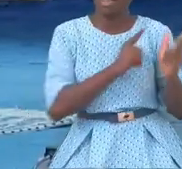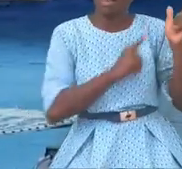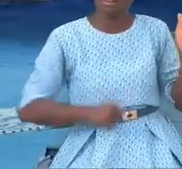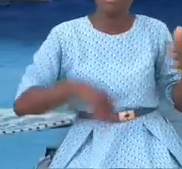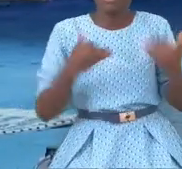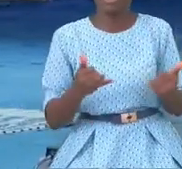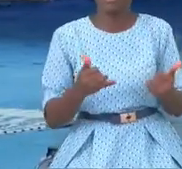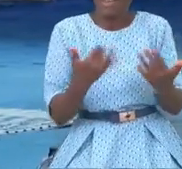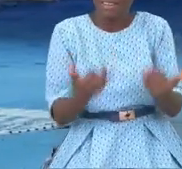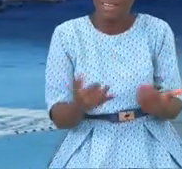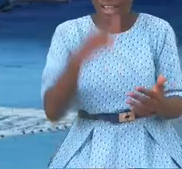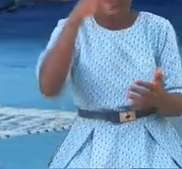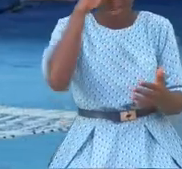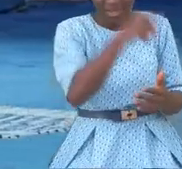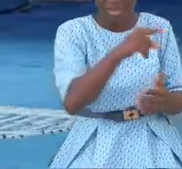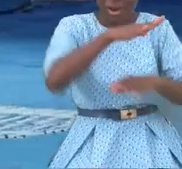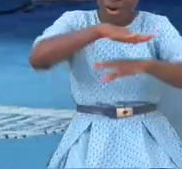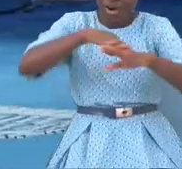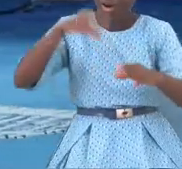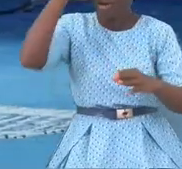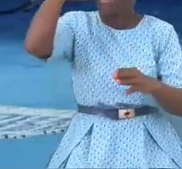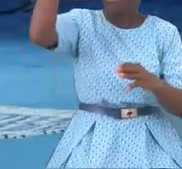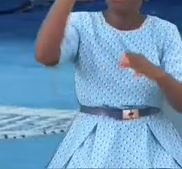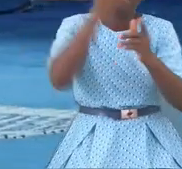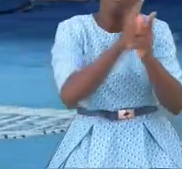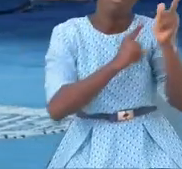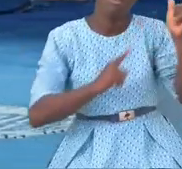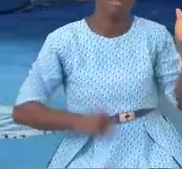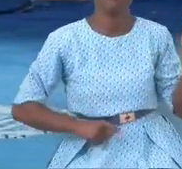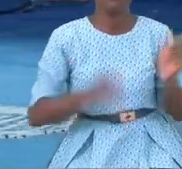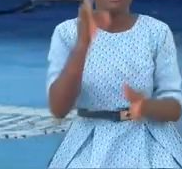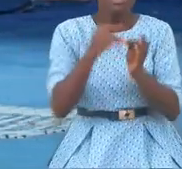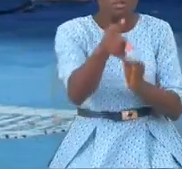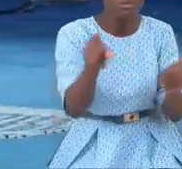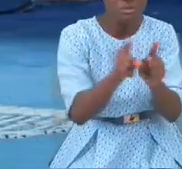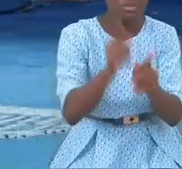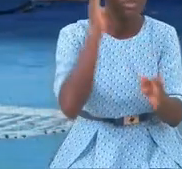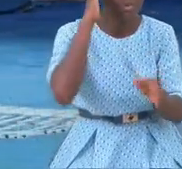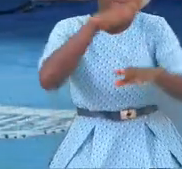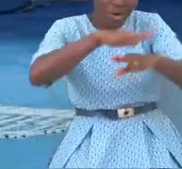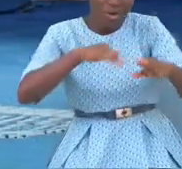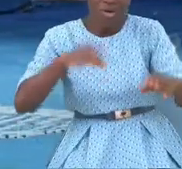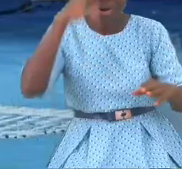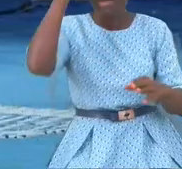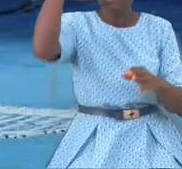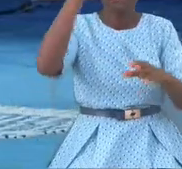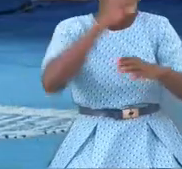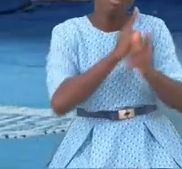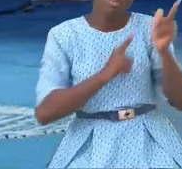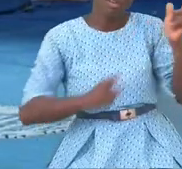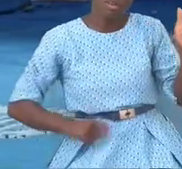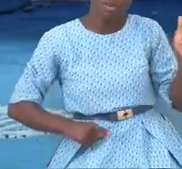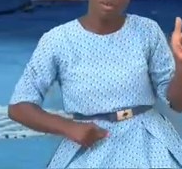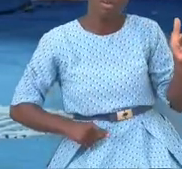he rose from the dead, and the Heavenly Father has made him Lord and Savior for the whole world, and